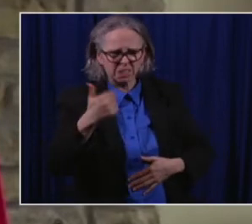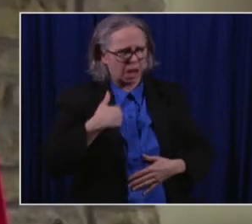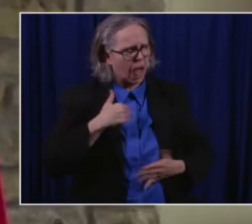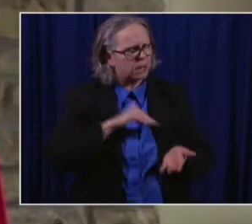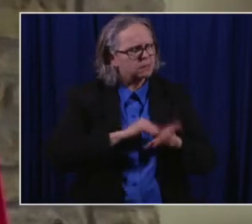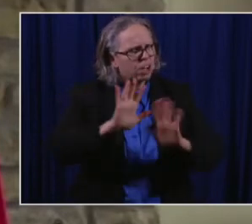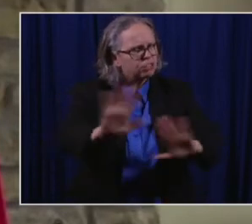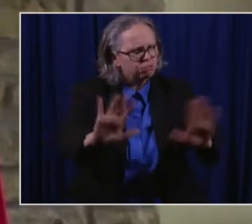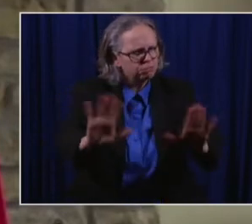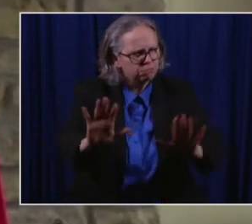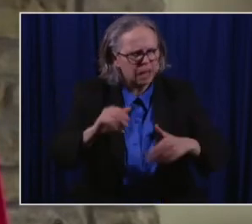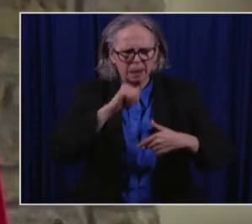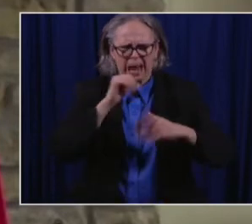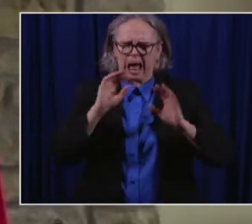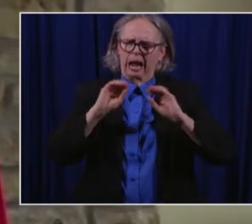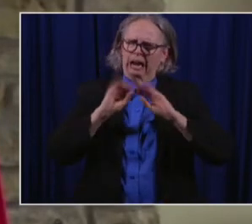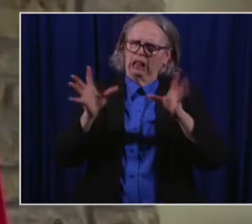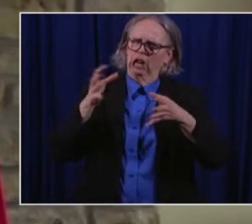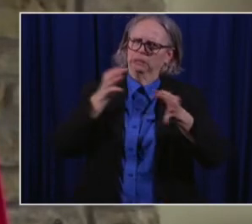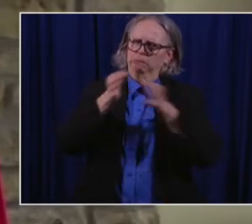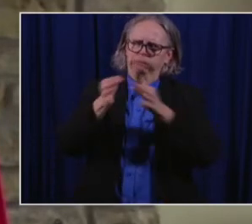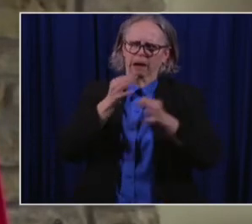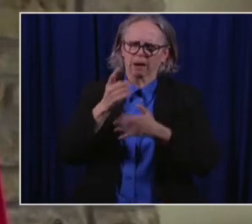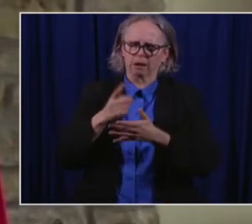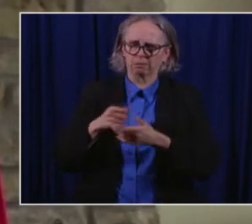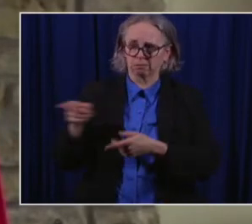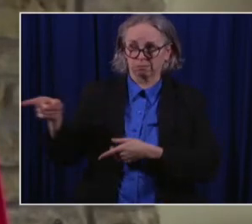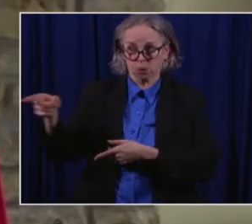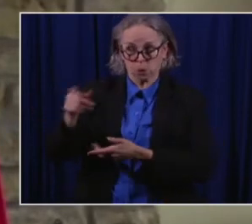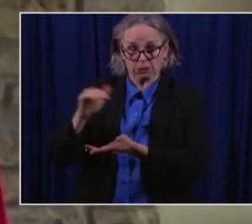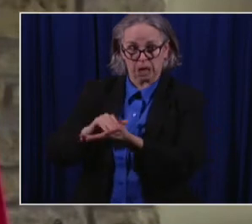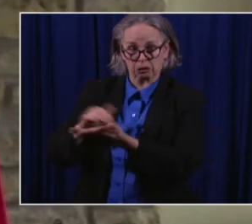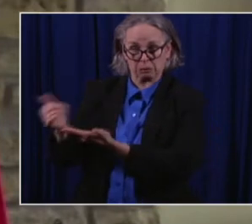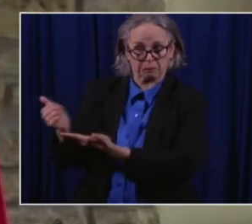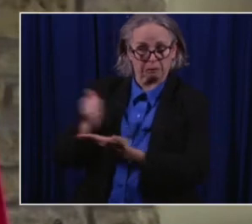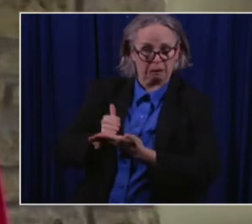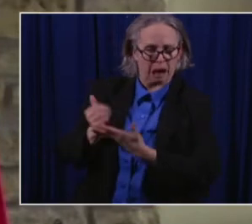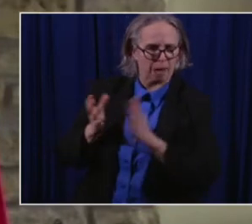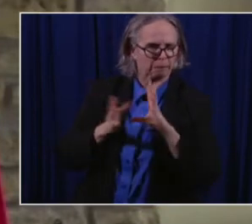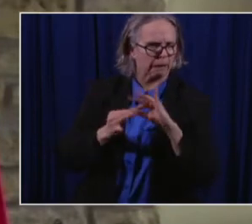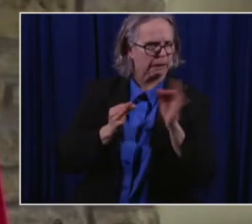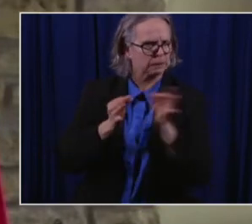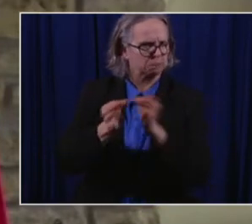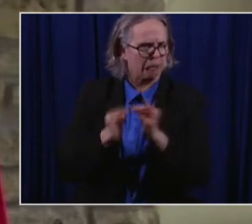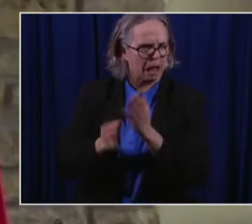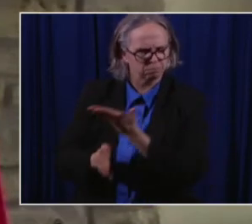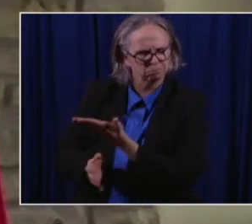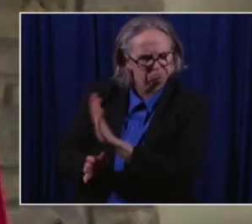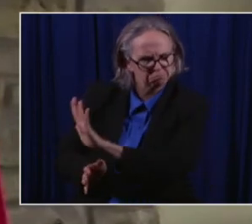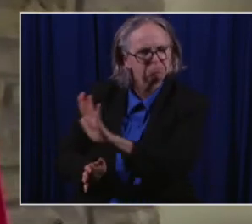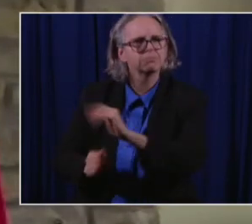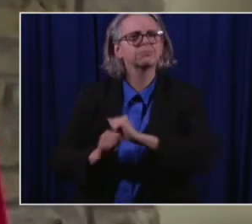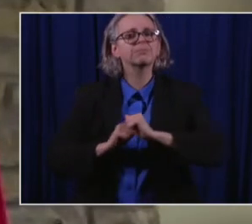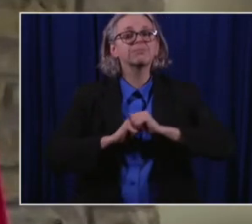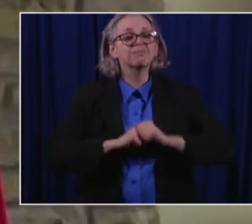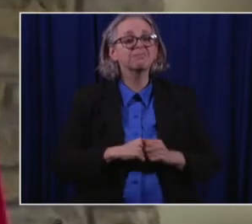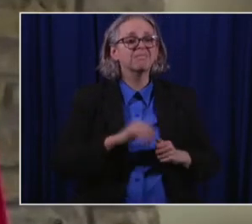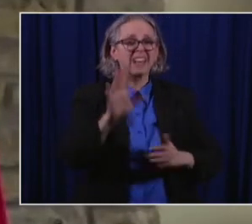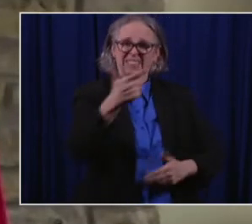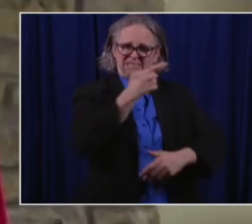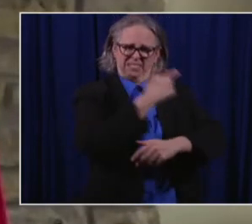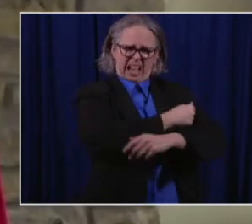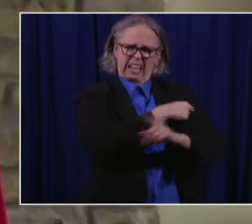let any of our doctors jump on here about this, but the question of the safety of the vaccine is obviously very,